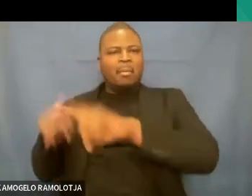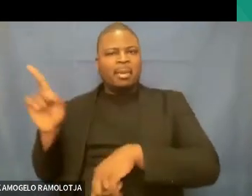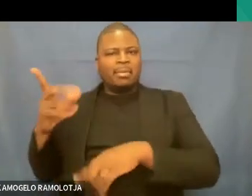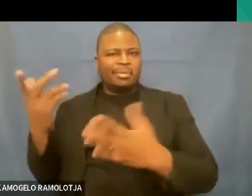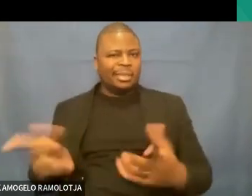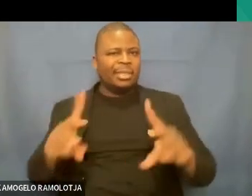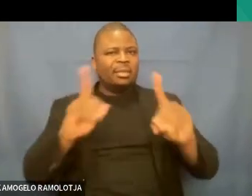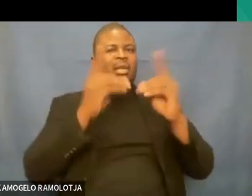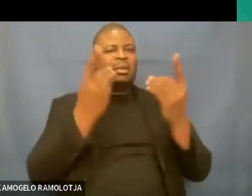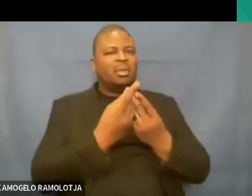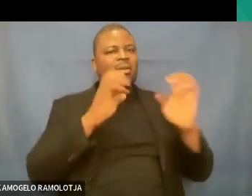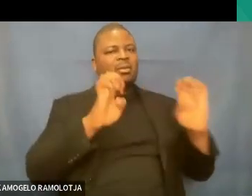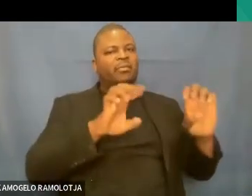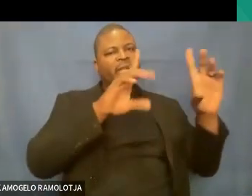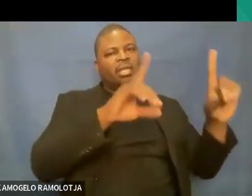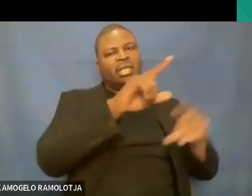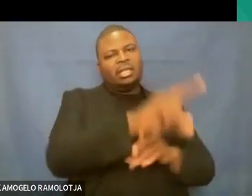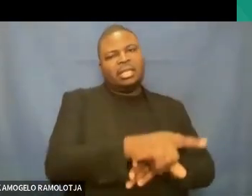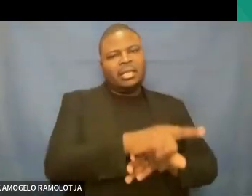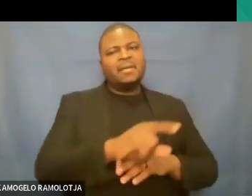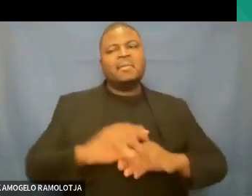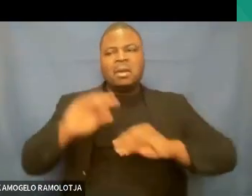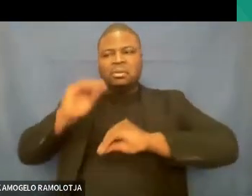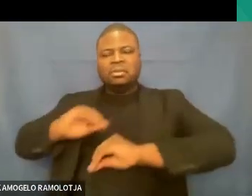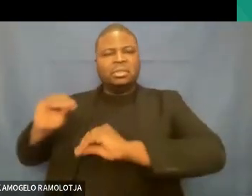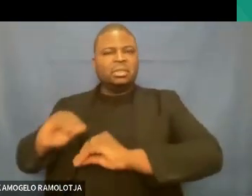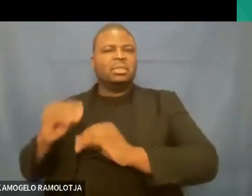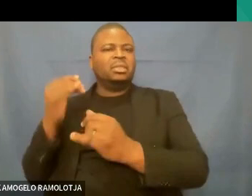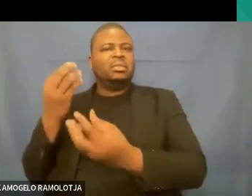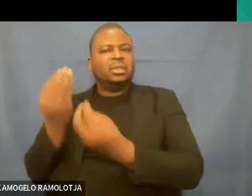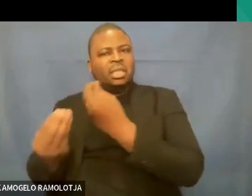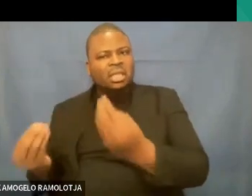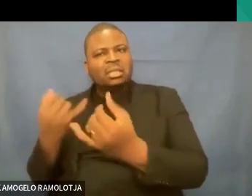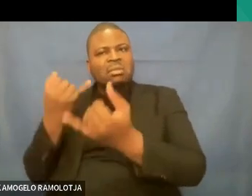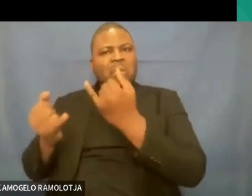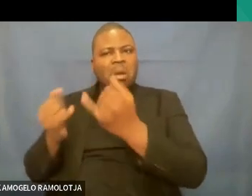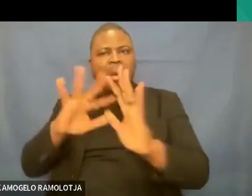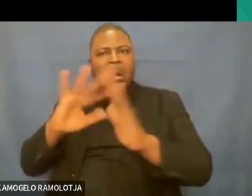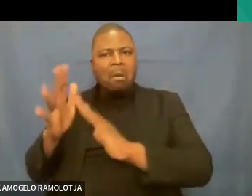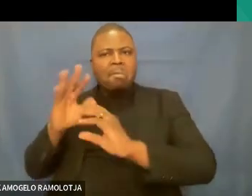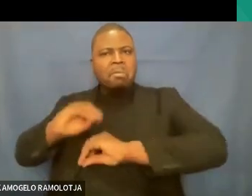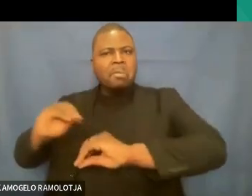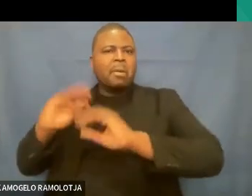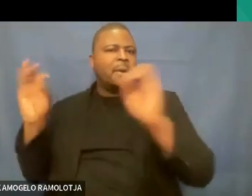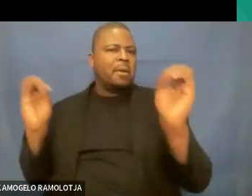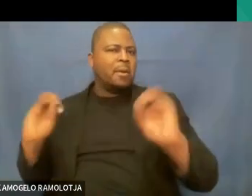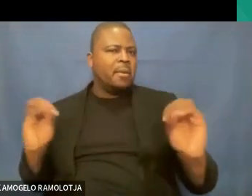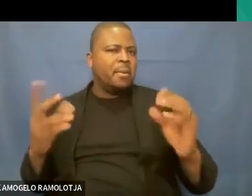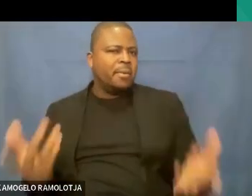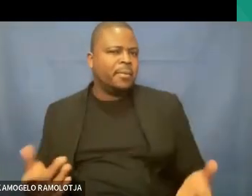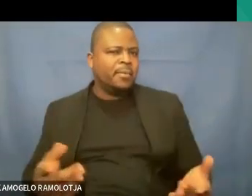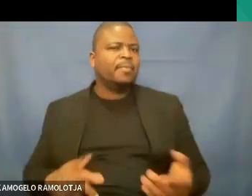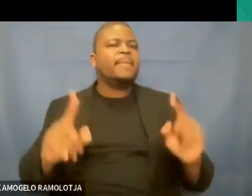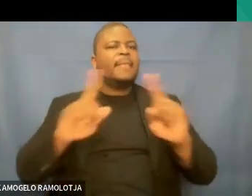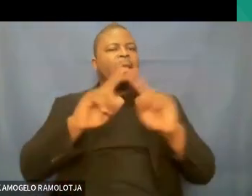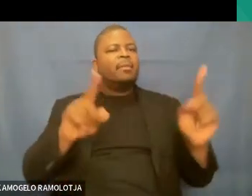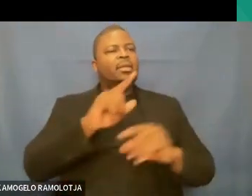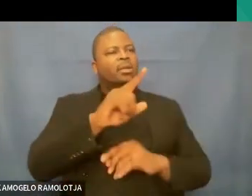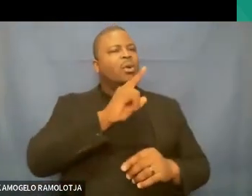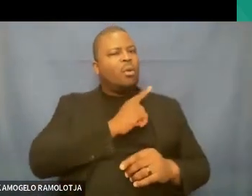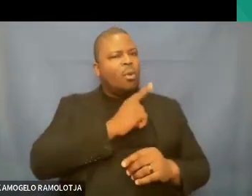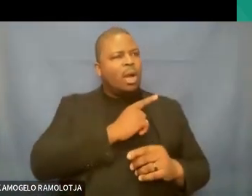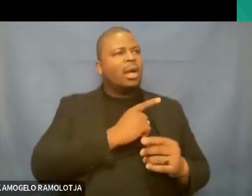of comprehensive sexuality education, especially in our rural schools? How are schools being held accountable for discriminating against